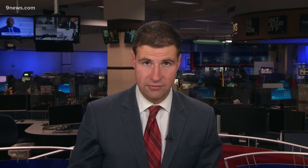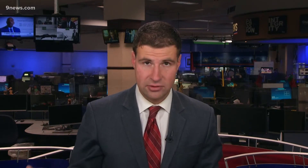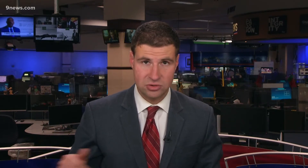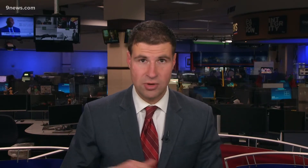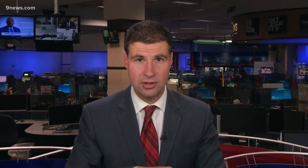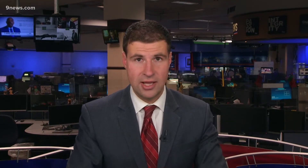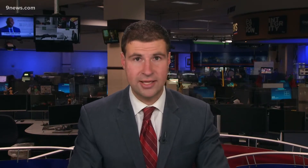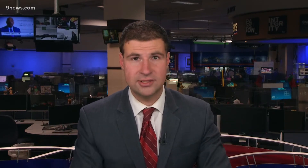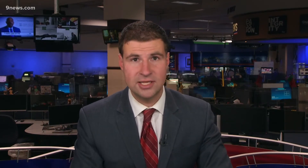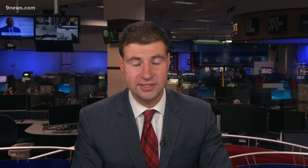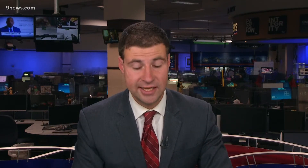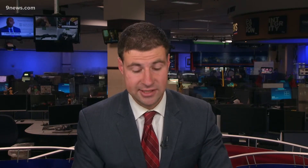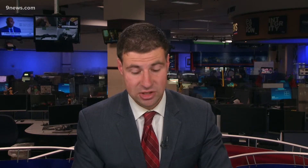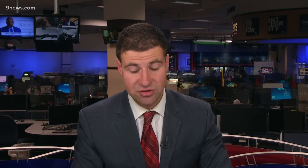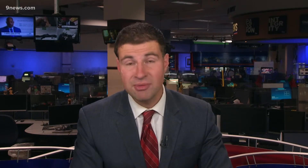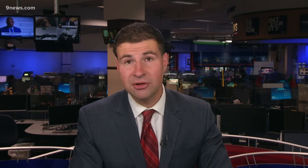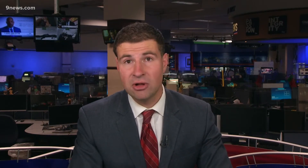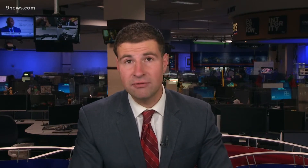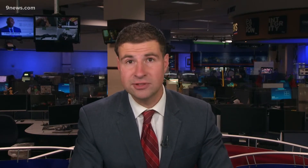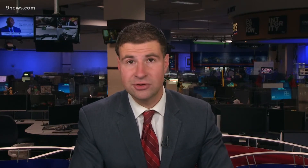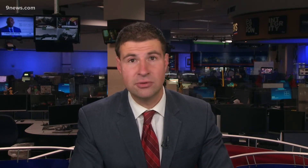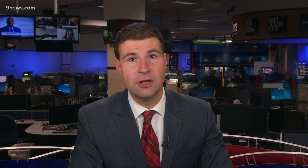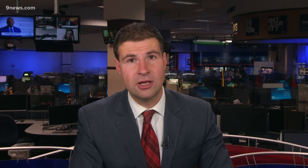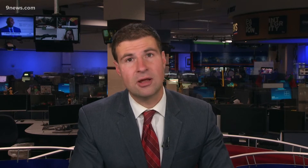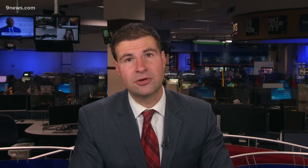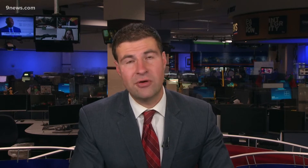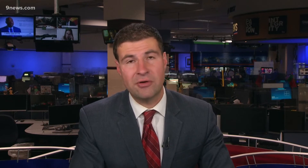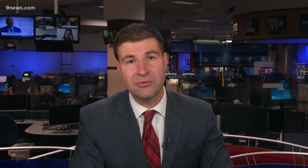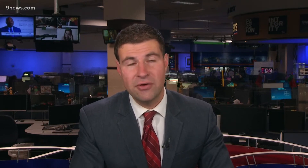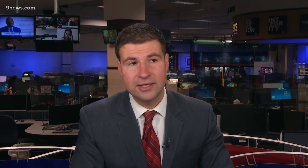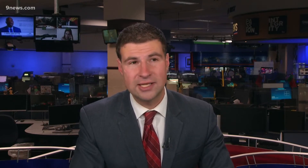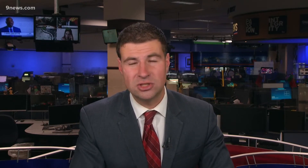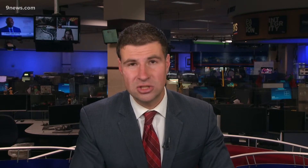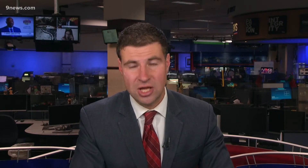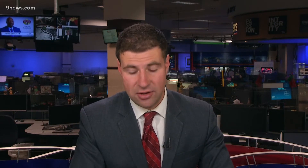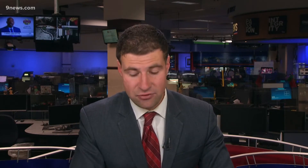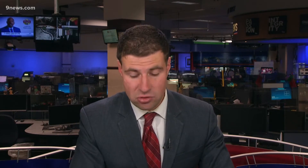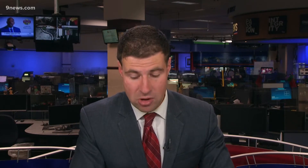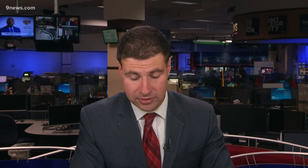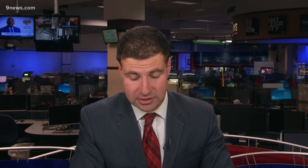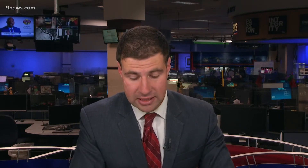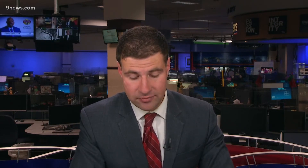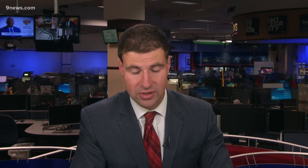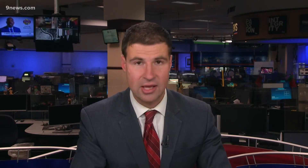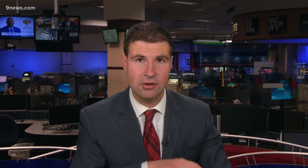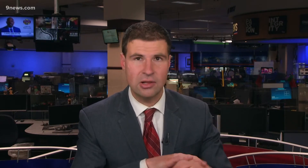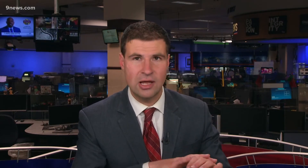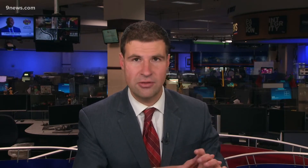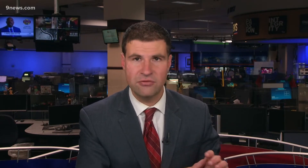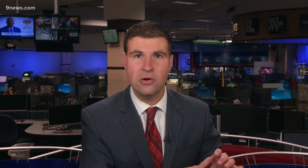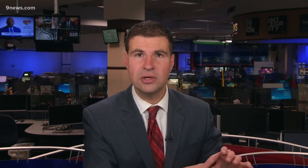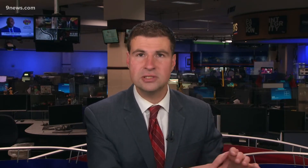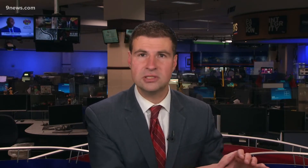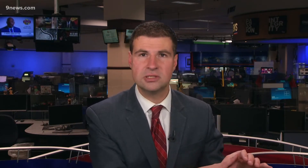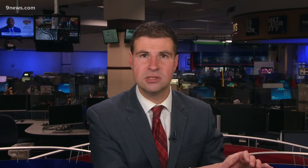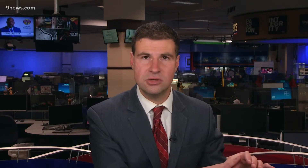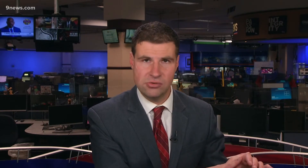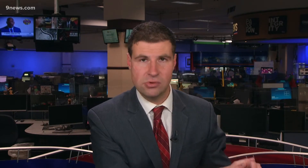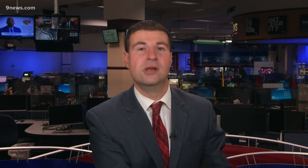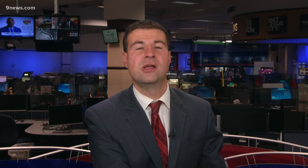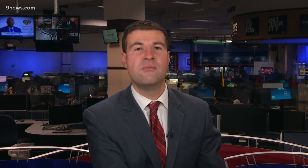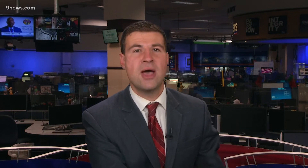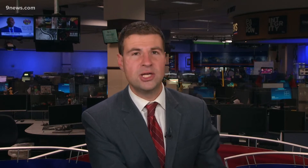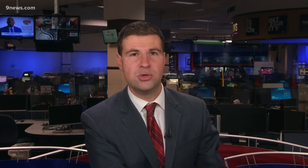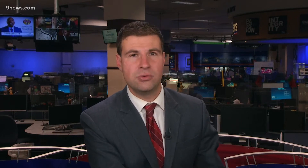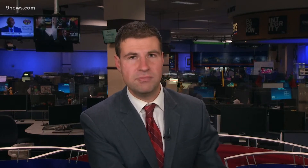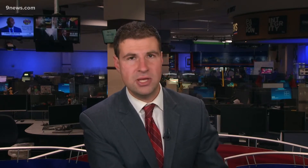the governor as well as the state's chief medical officer, Dr. Eric France, in just a few moments' time. Again, a lot of the focus you